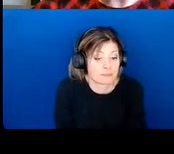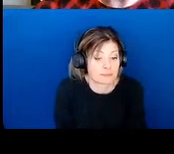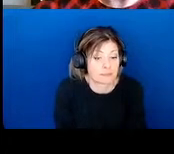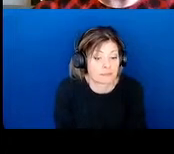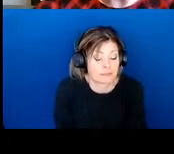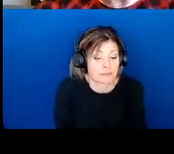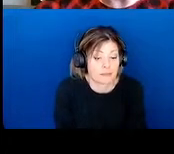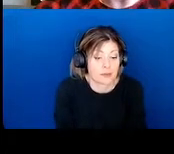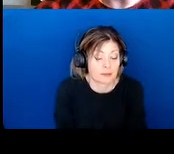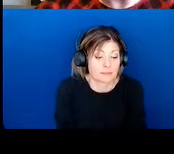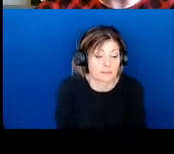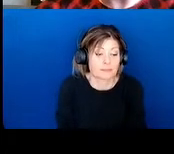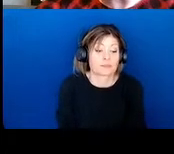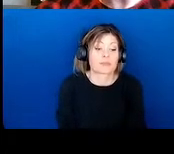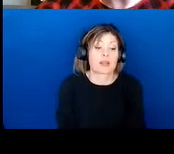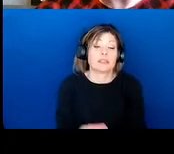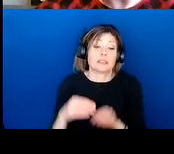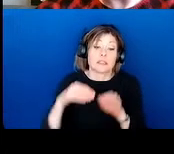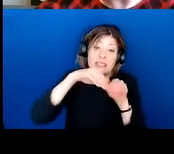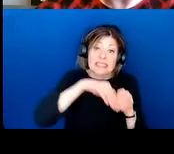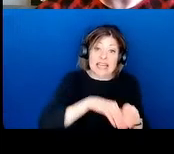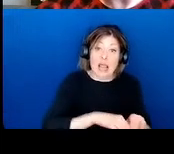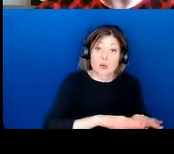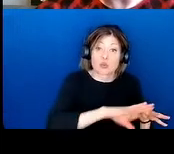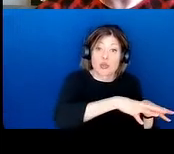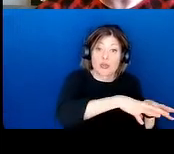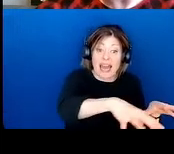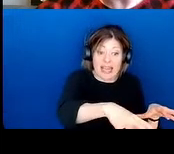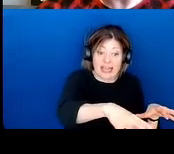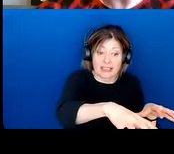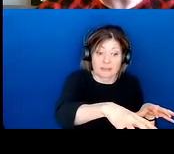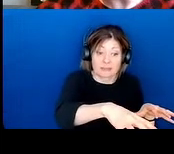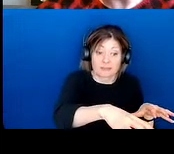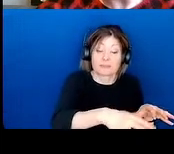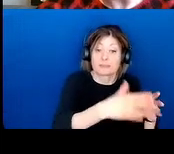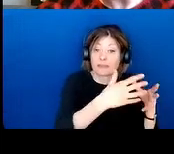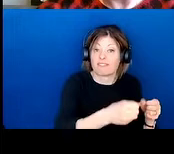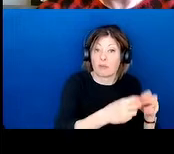Dropping down to the lakeside, we come to the back of the Gothic ruined abbey.